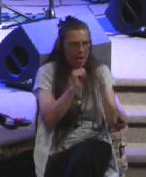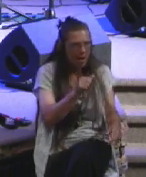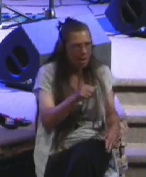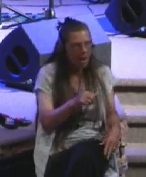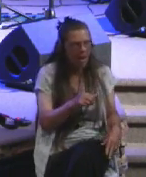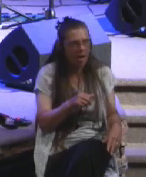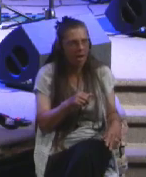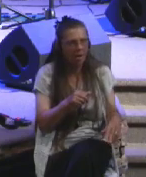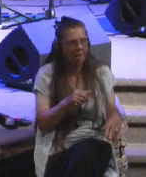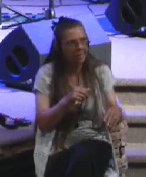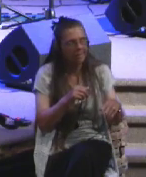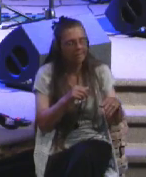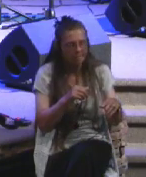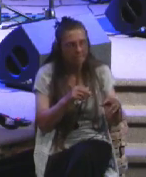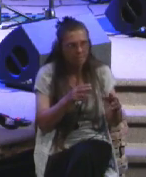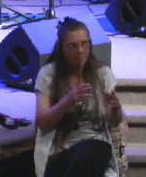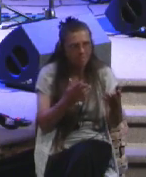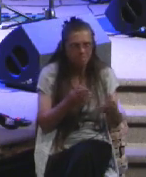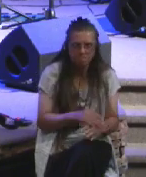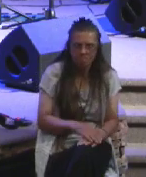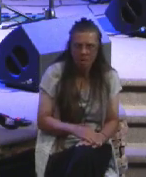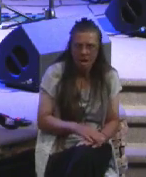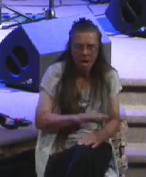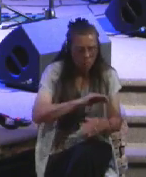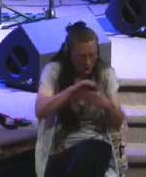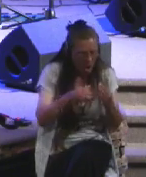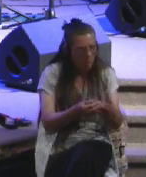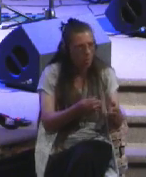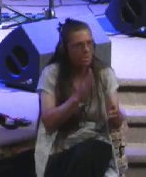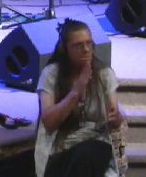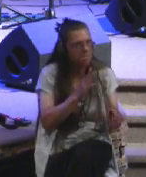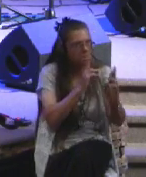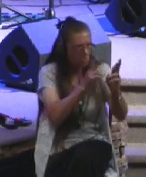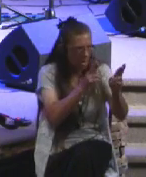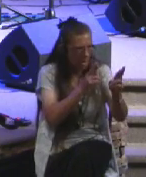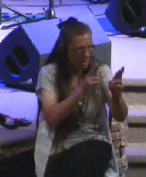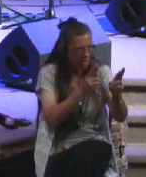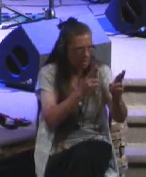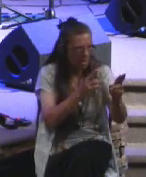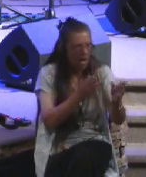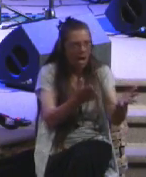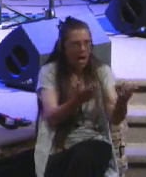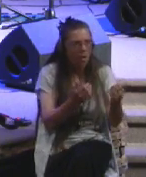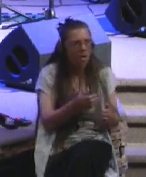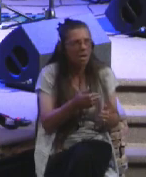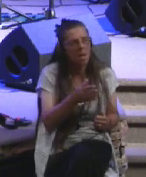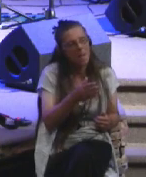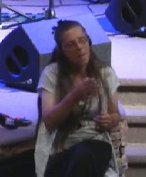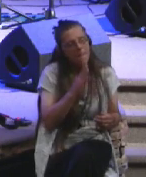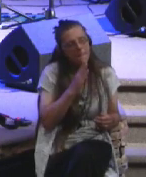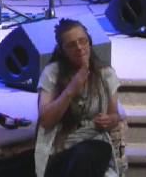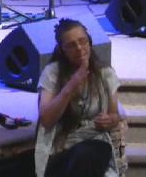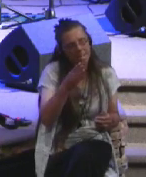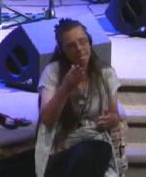right and always doing it wrong. Here's my concept of it. I want to be the kind of